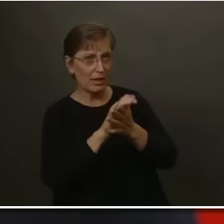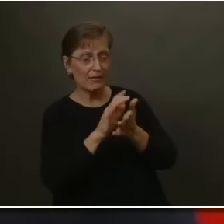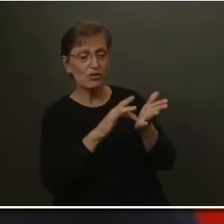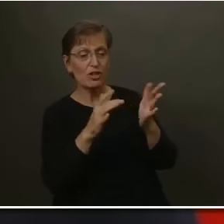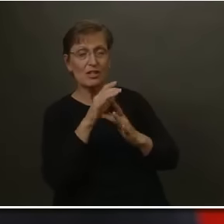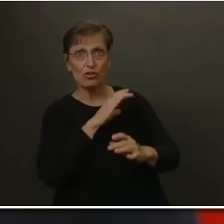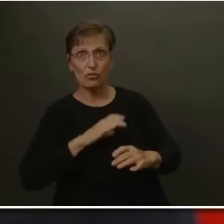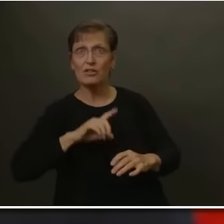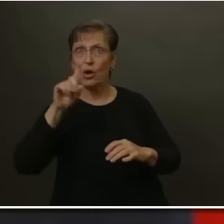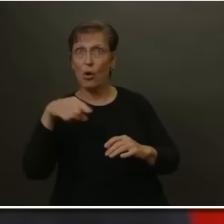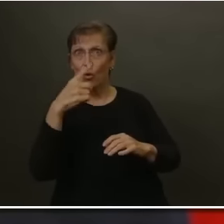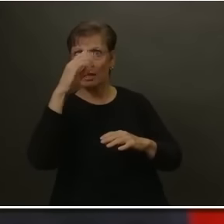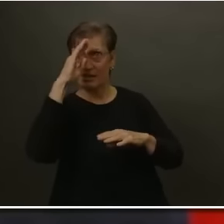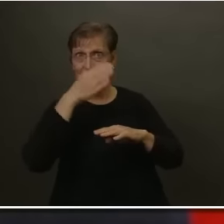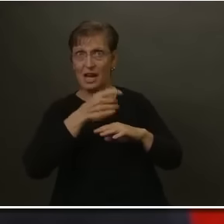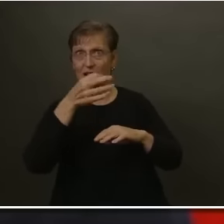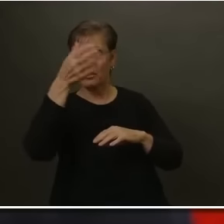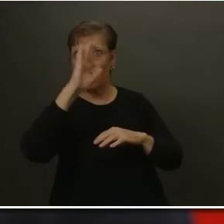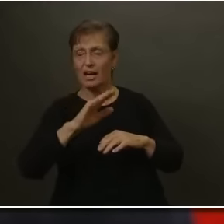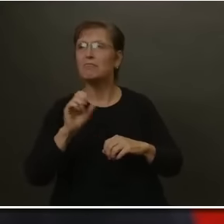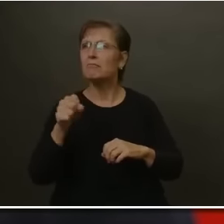I believe.